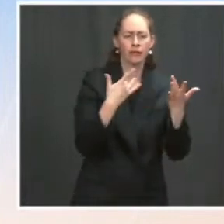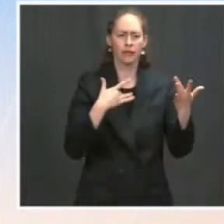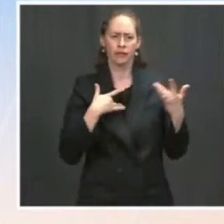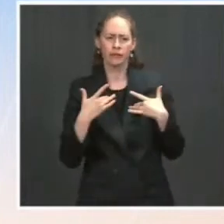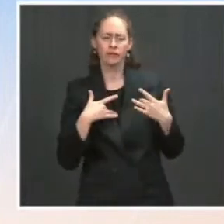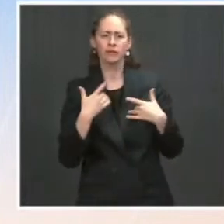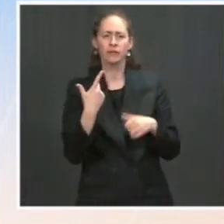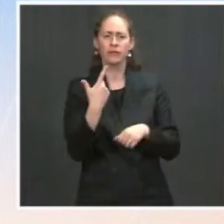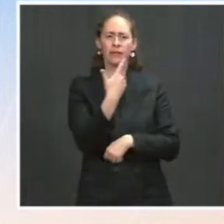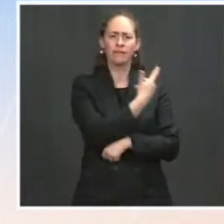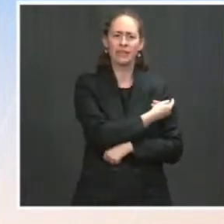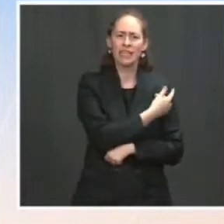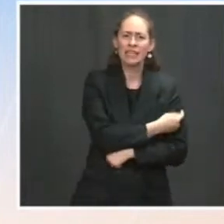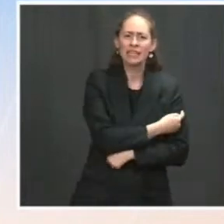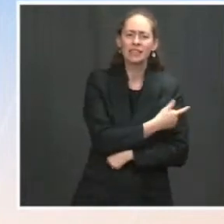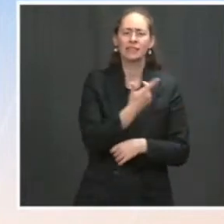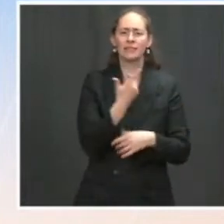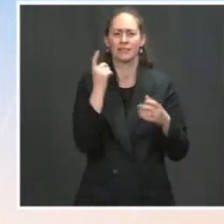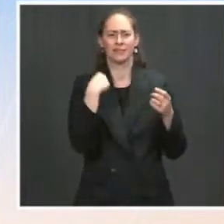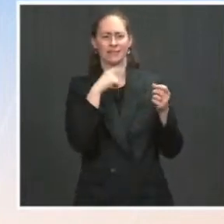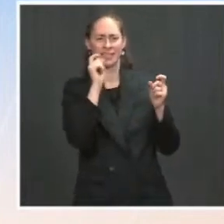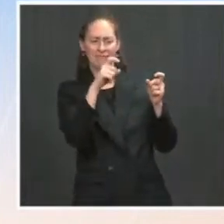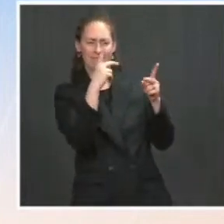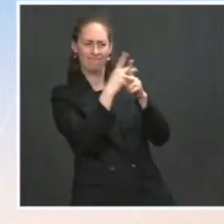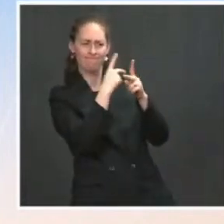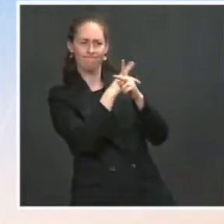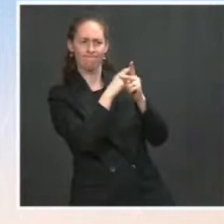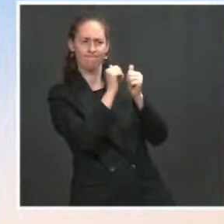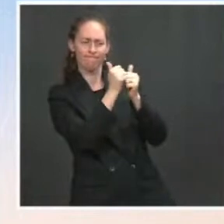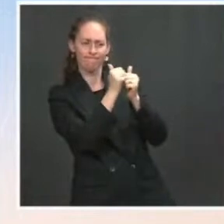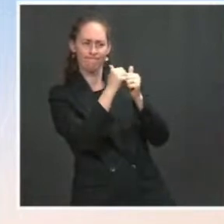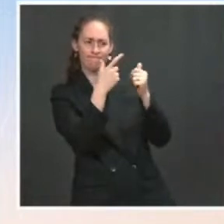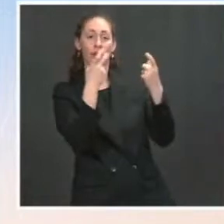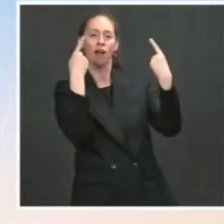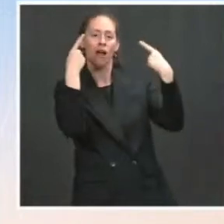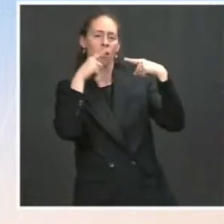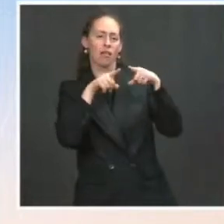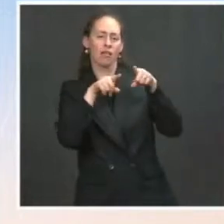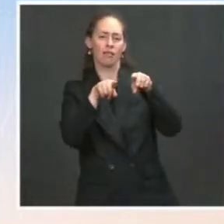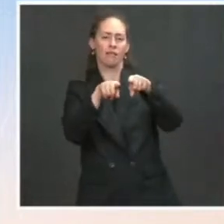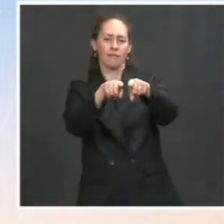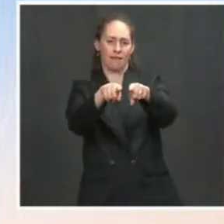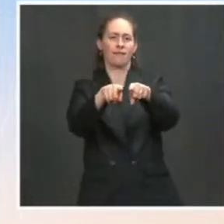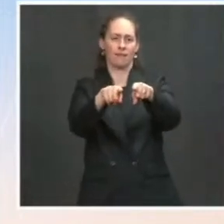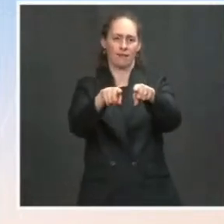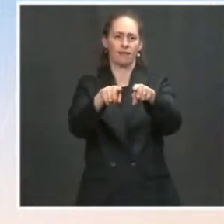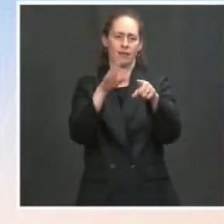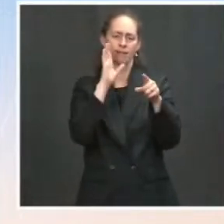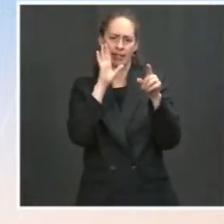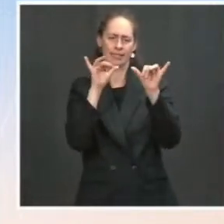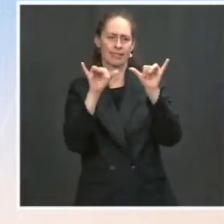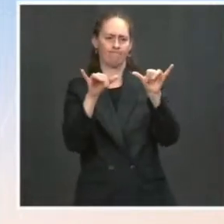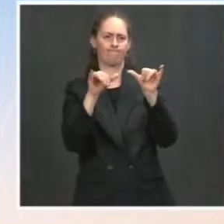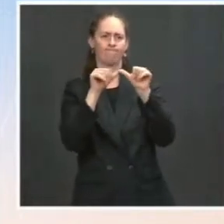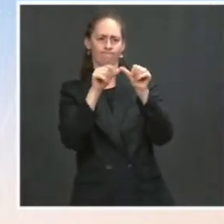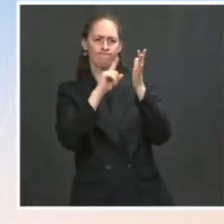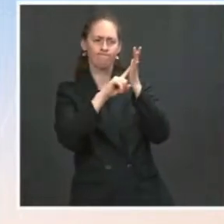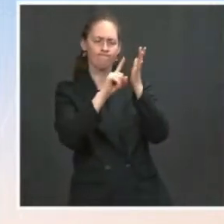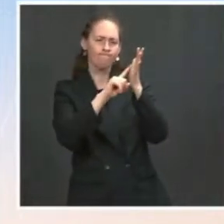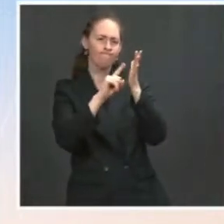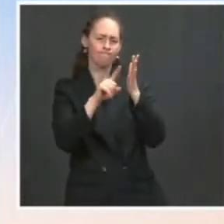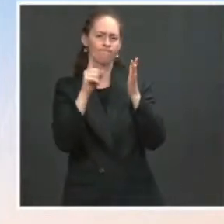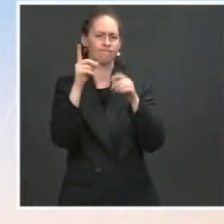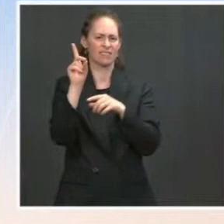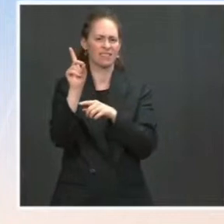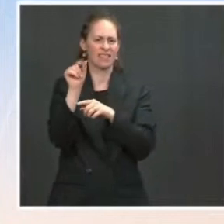to continue to address at the same time as well. So we will continue to dig into the data. One of the things Secretary Cardona has been focused